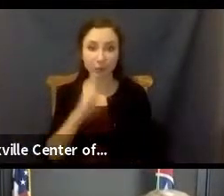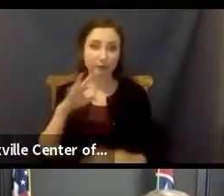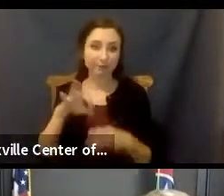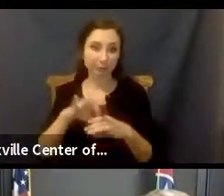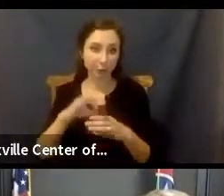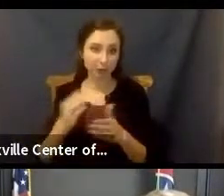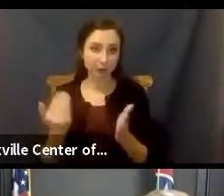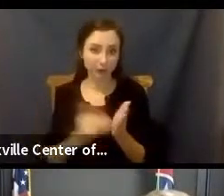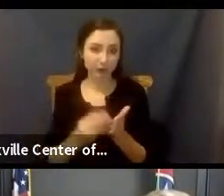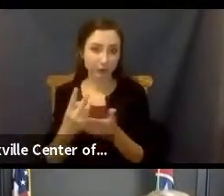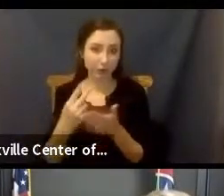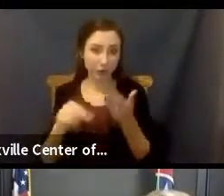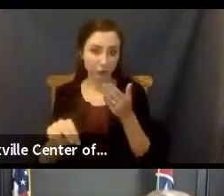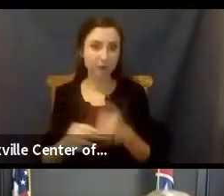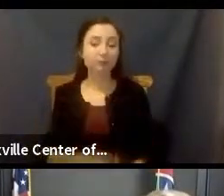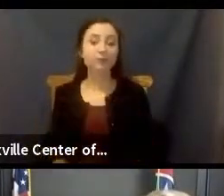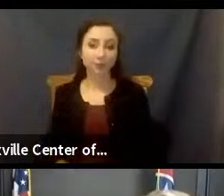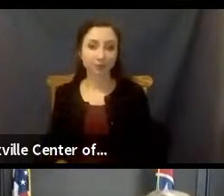2 weeks.